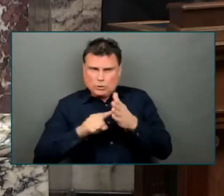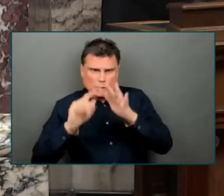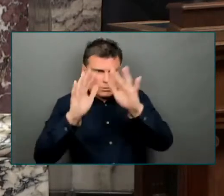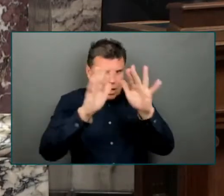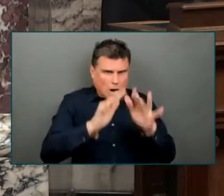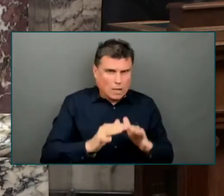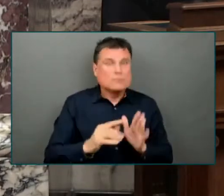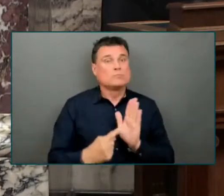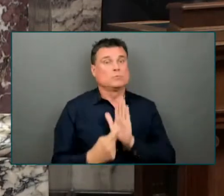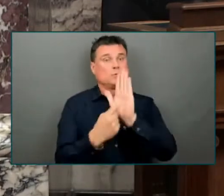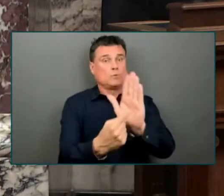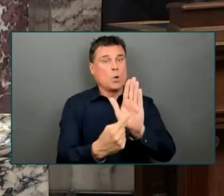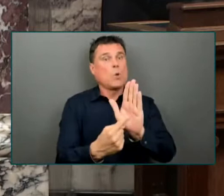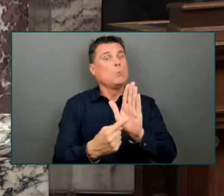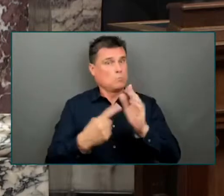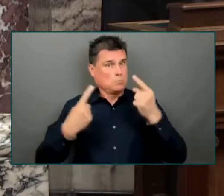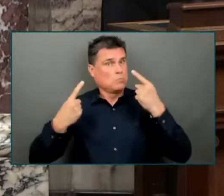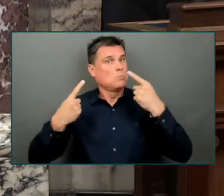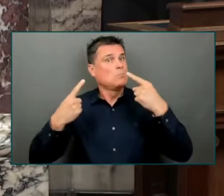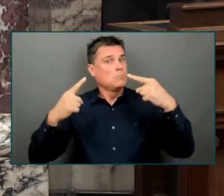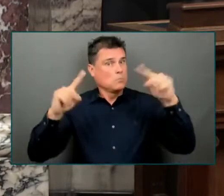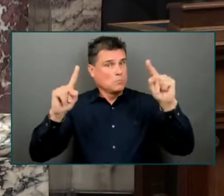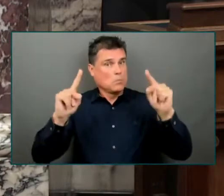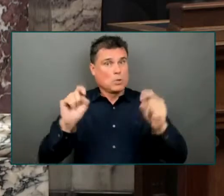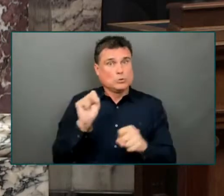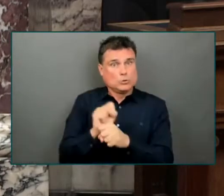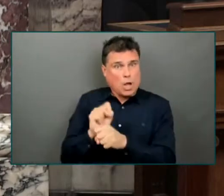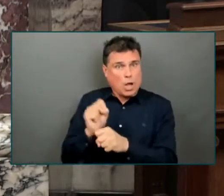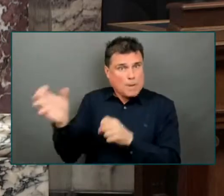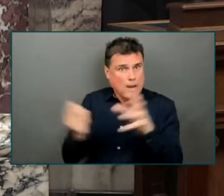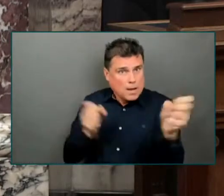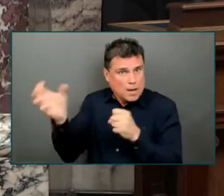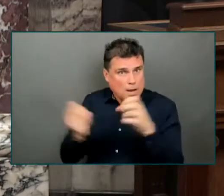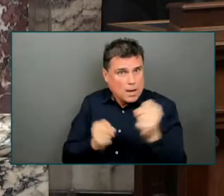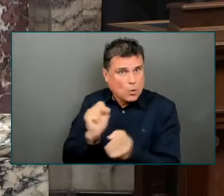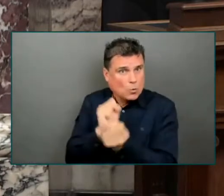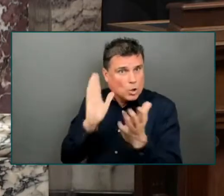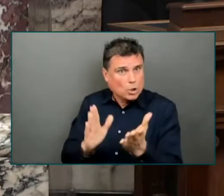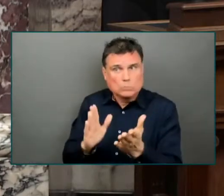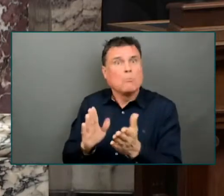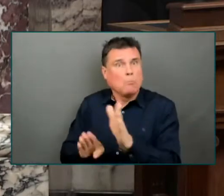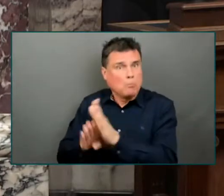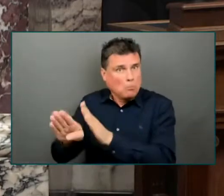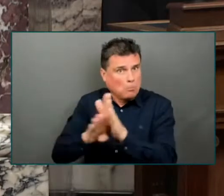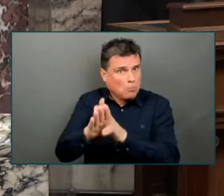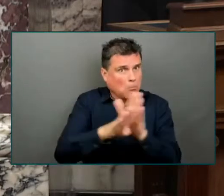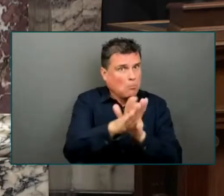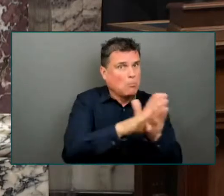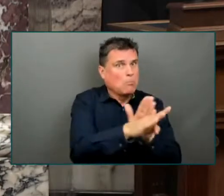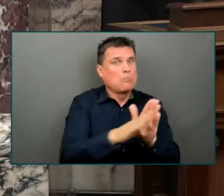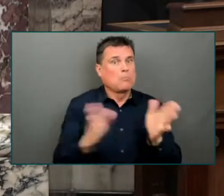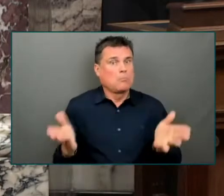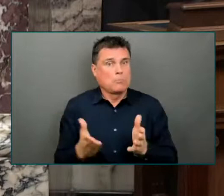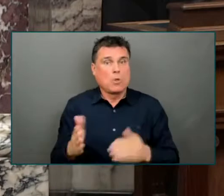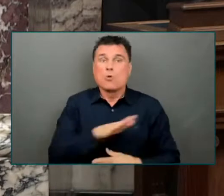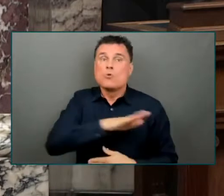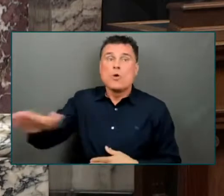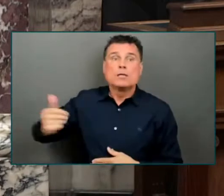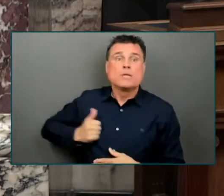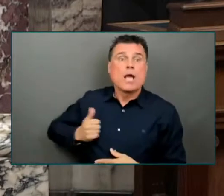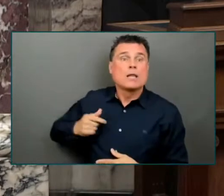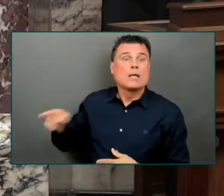British Columbia now has the best job recovery rate in Canada. That does not mean all jobs across